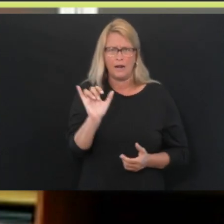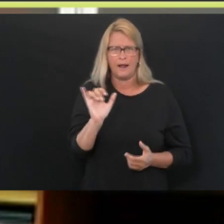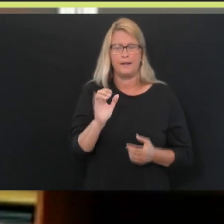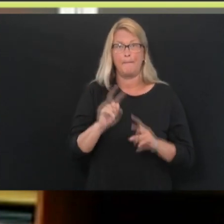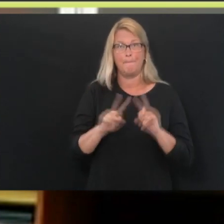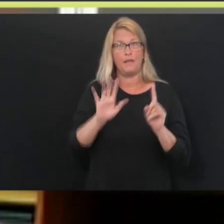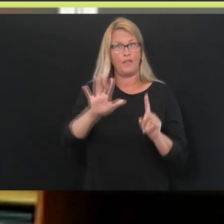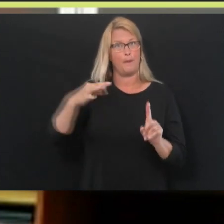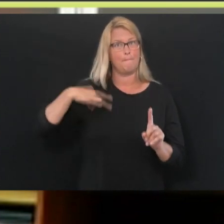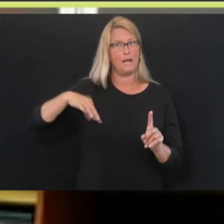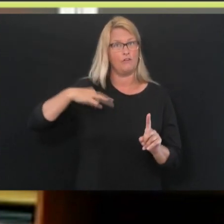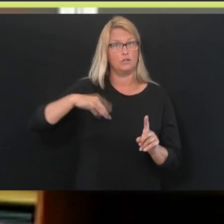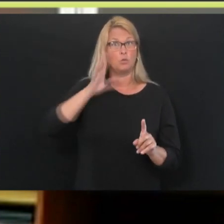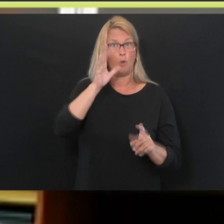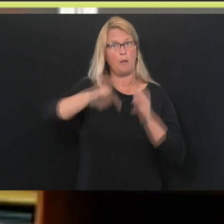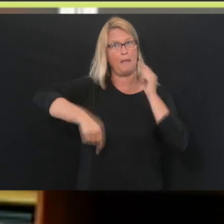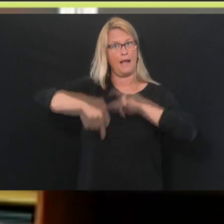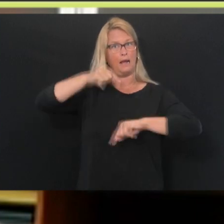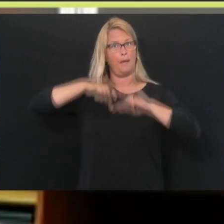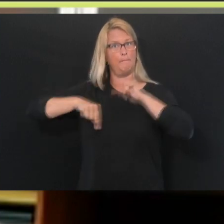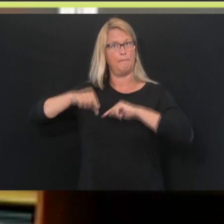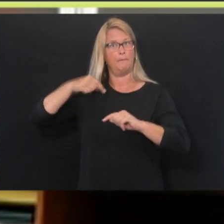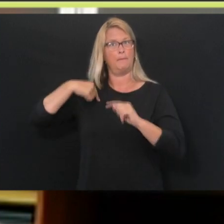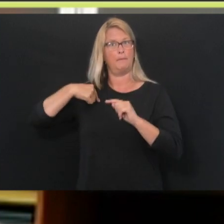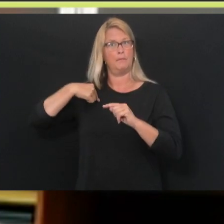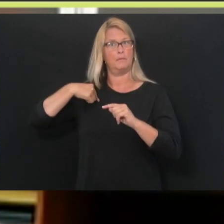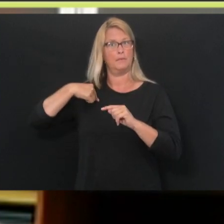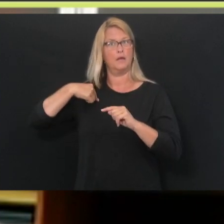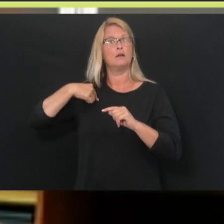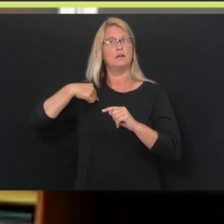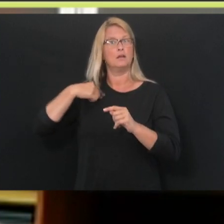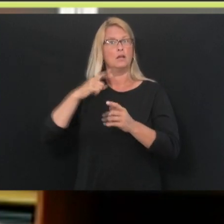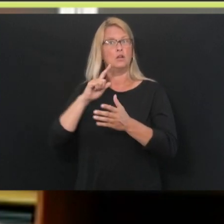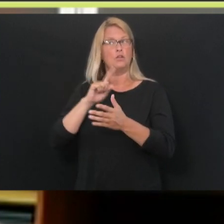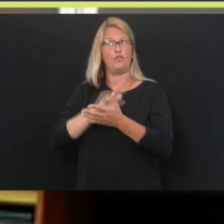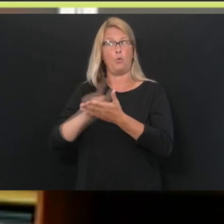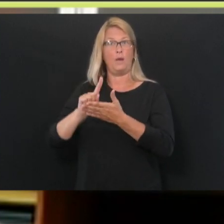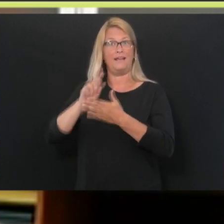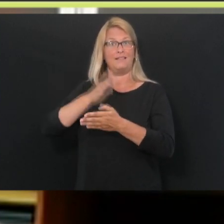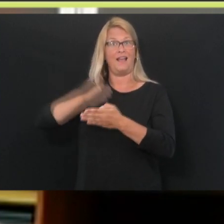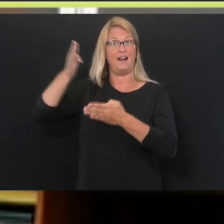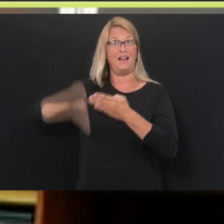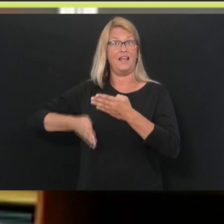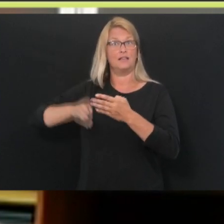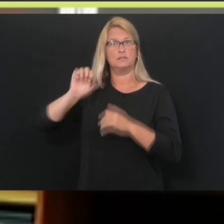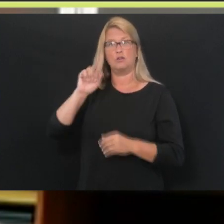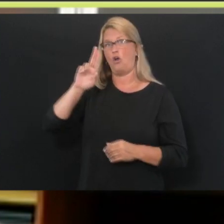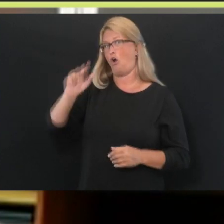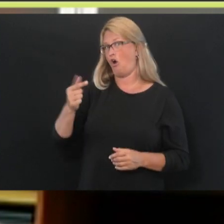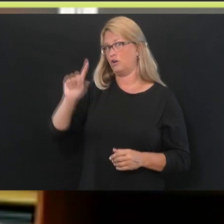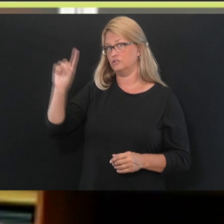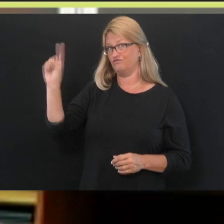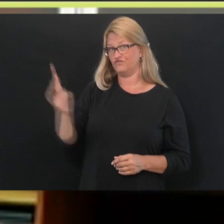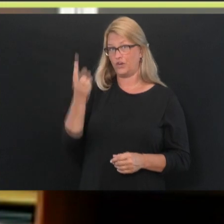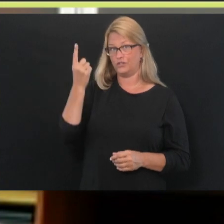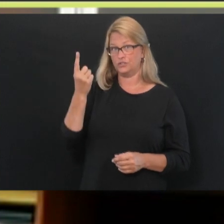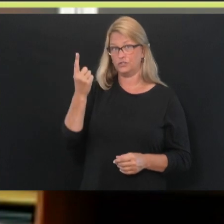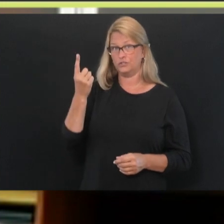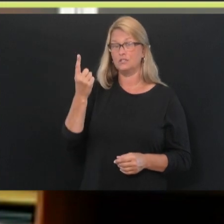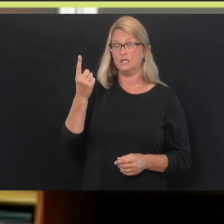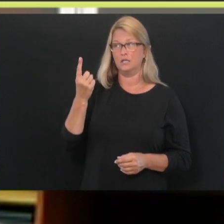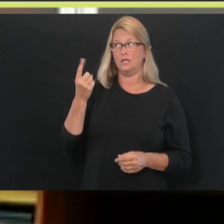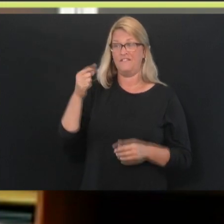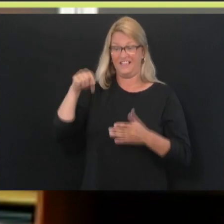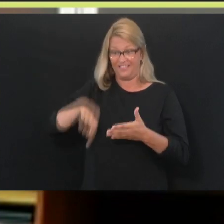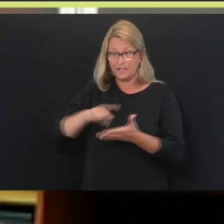benefits are retroactive to the week that ends on August the 1st. So if it's this week or